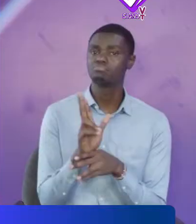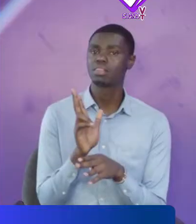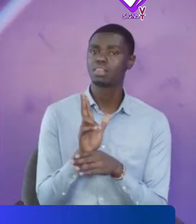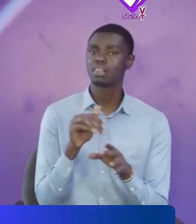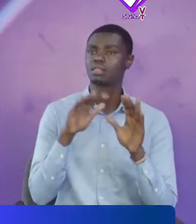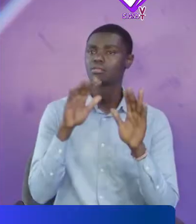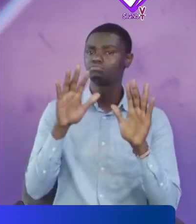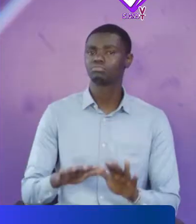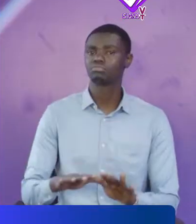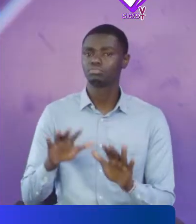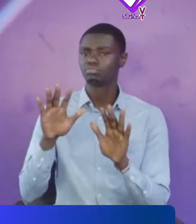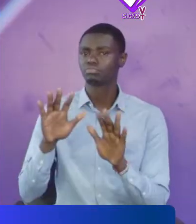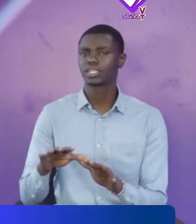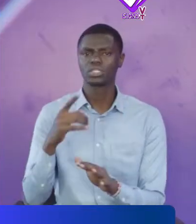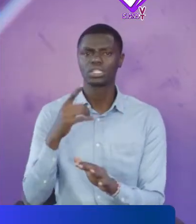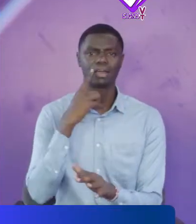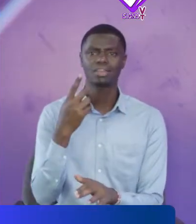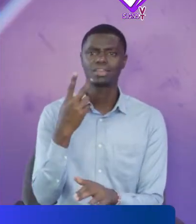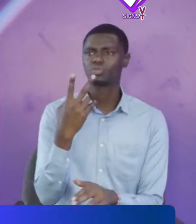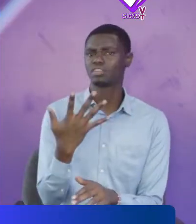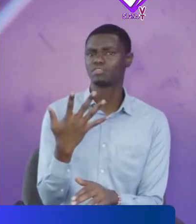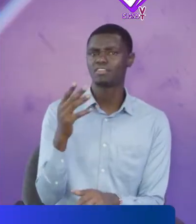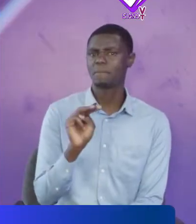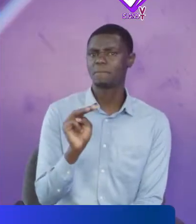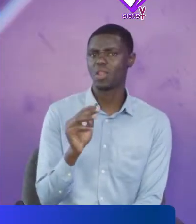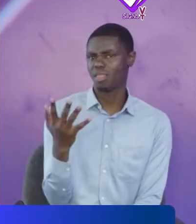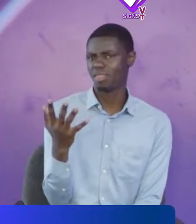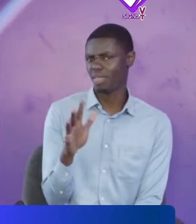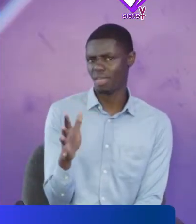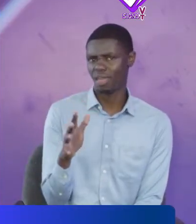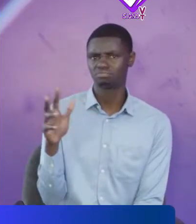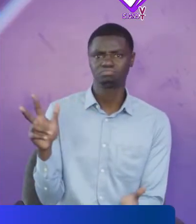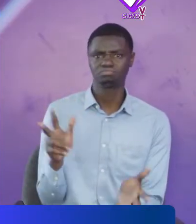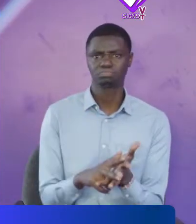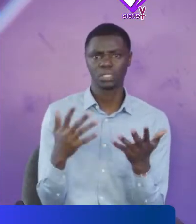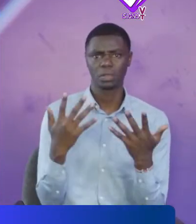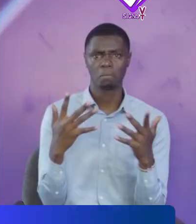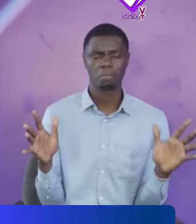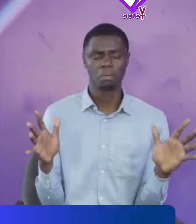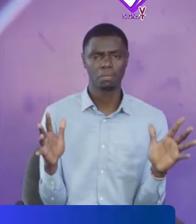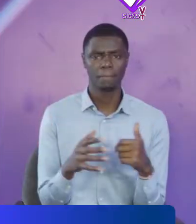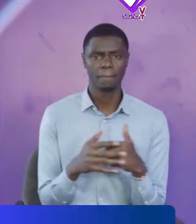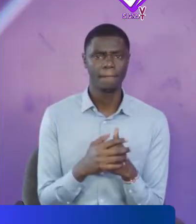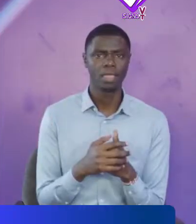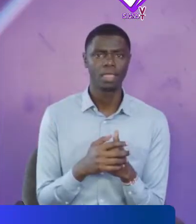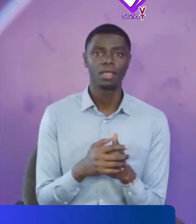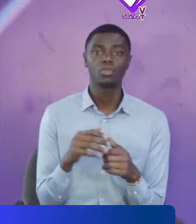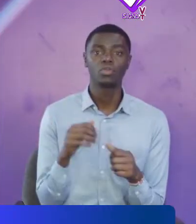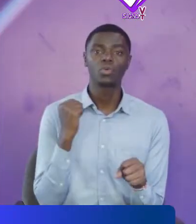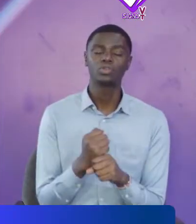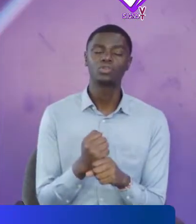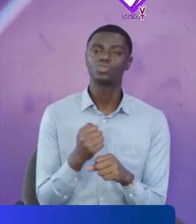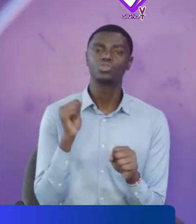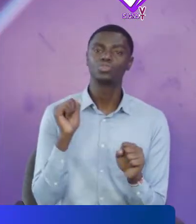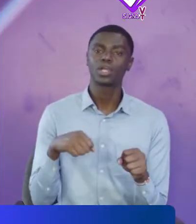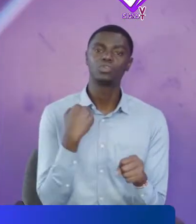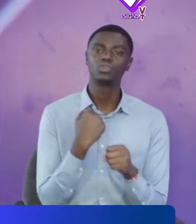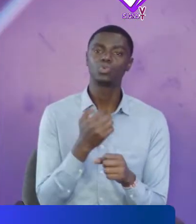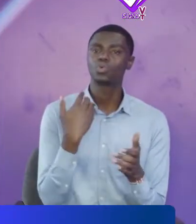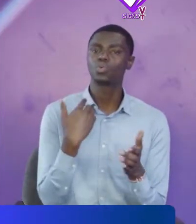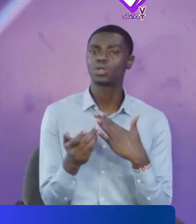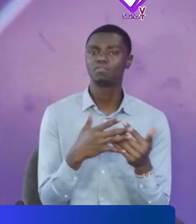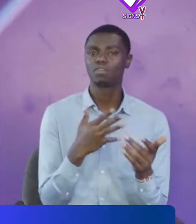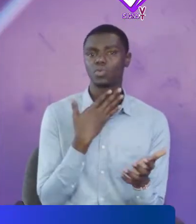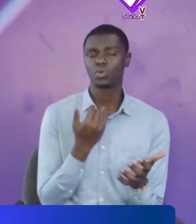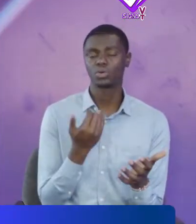around 125 or 150 million. They have refused to enact that legislation. So you can do what you want. What I